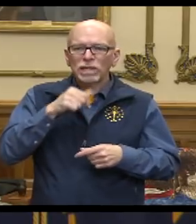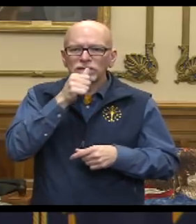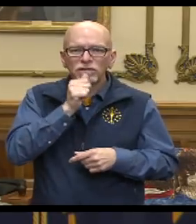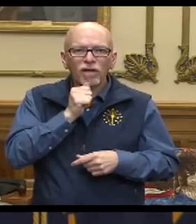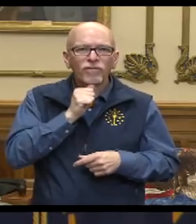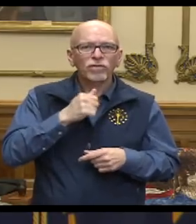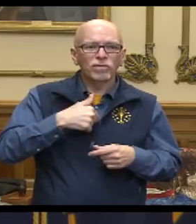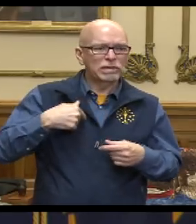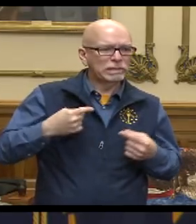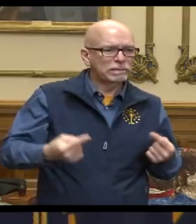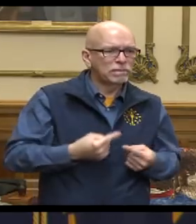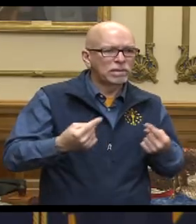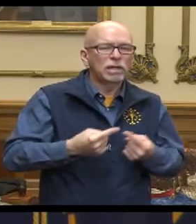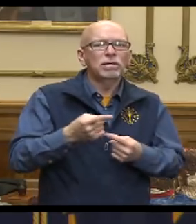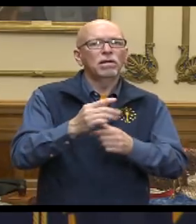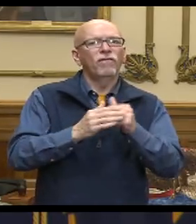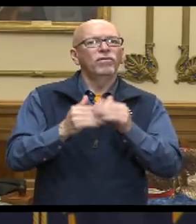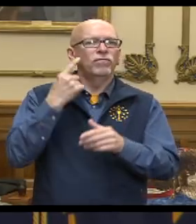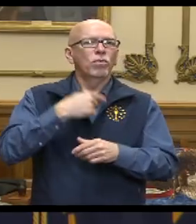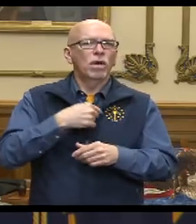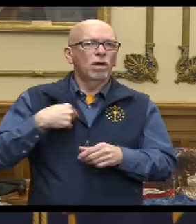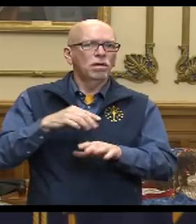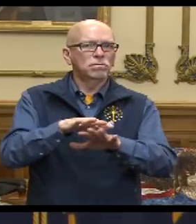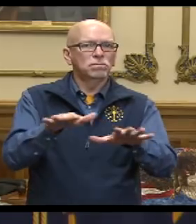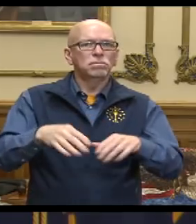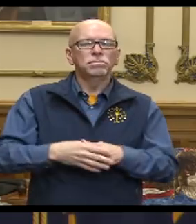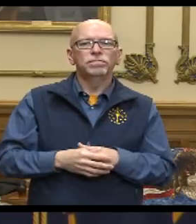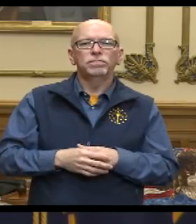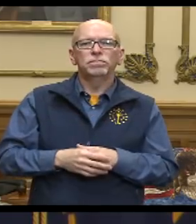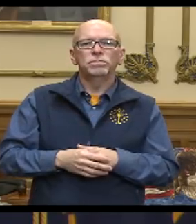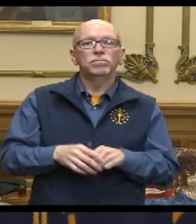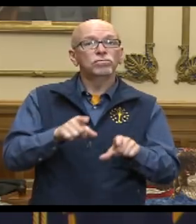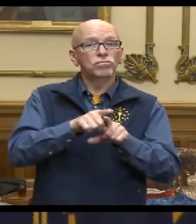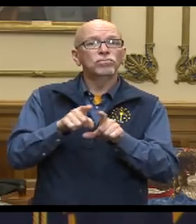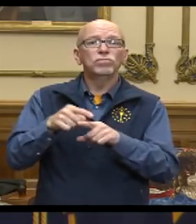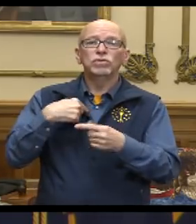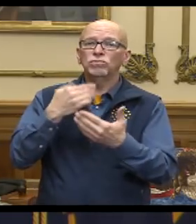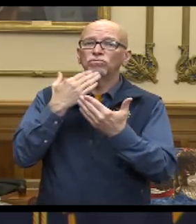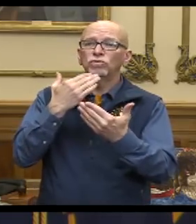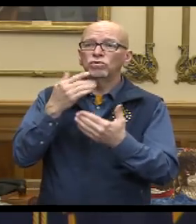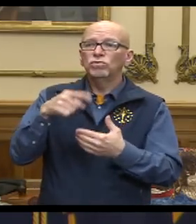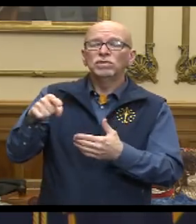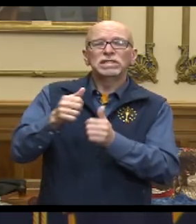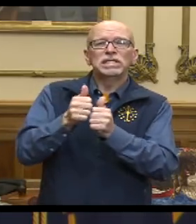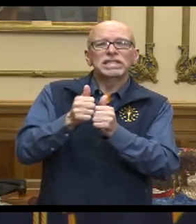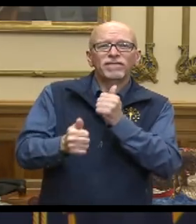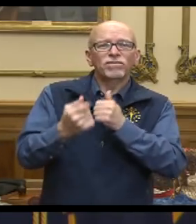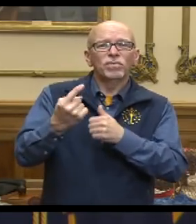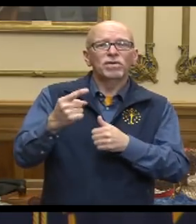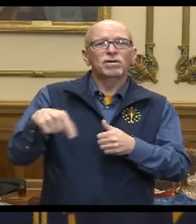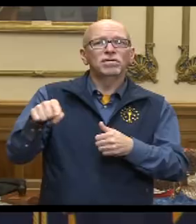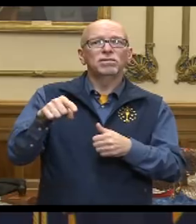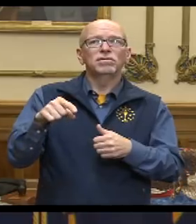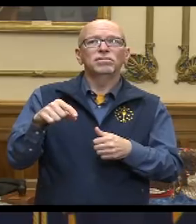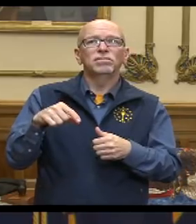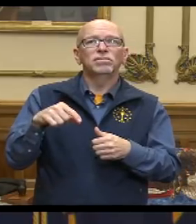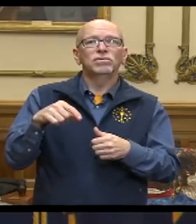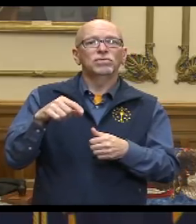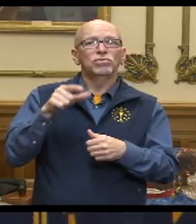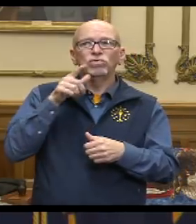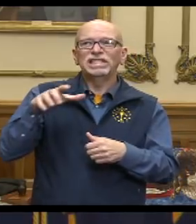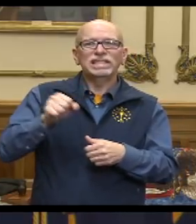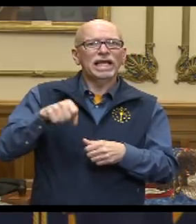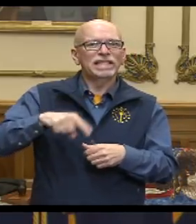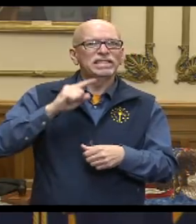grief. I also share our appreciation for everyone who has taken this virus